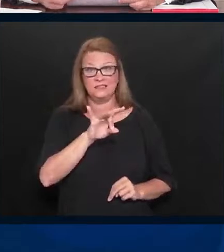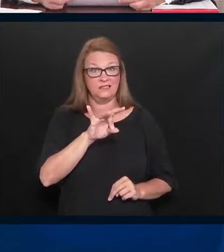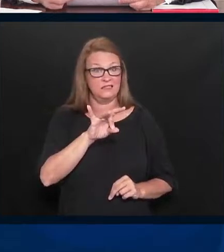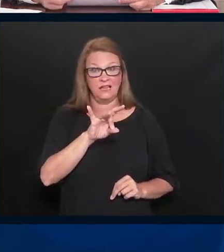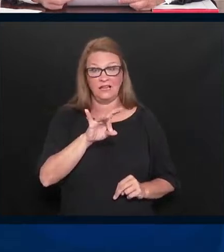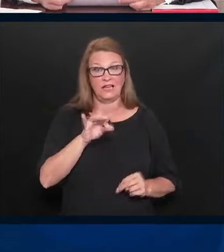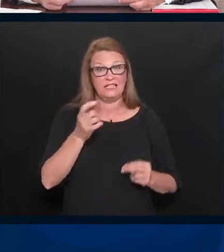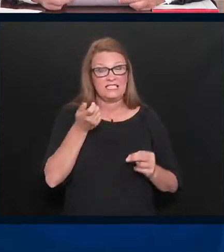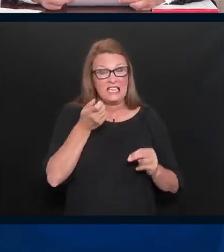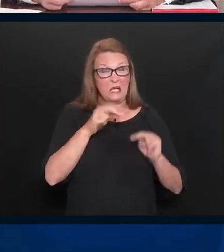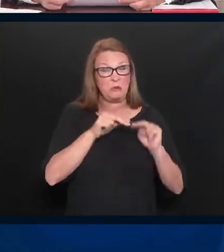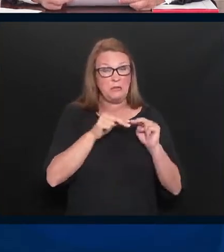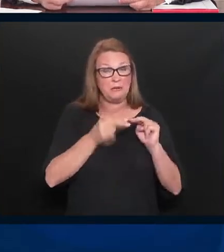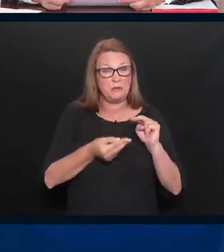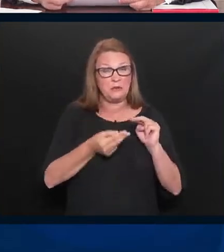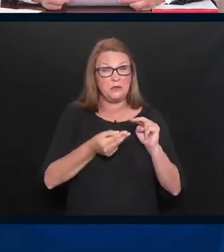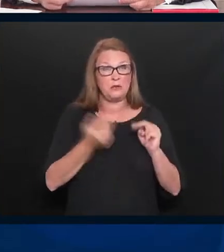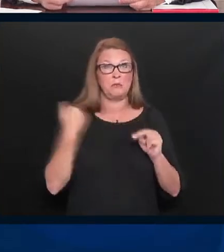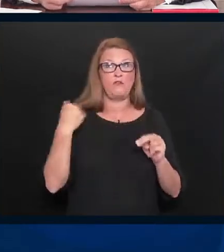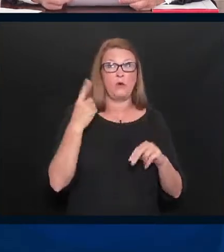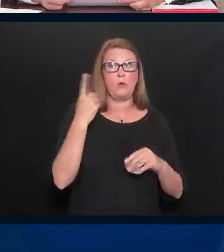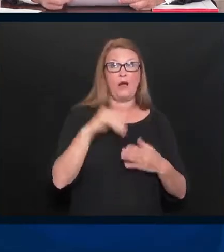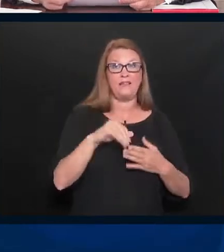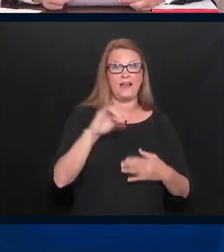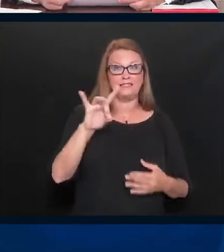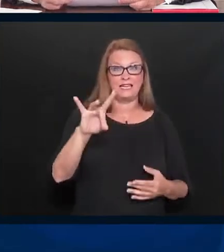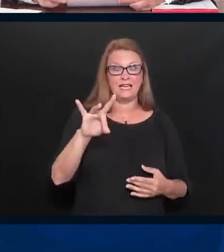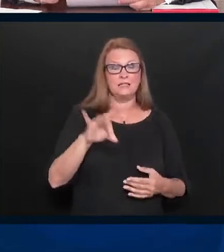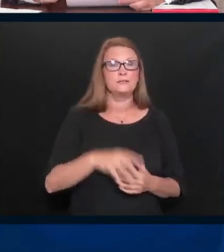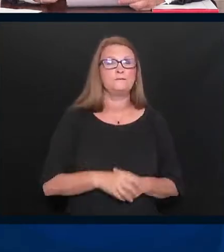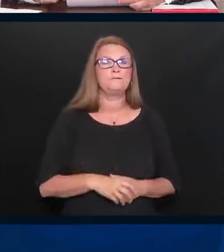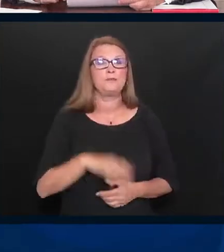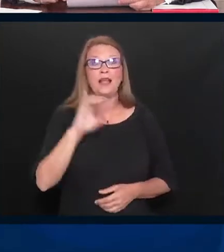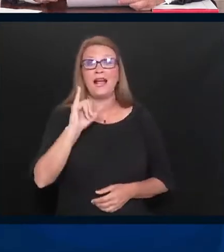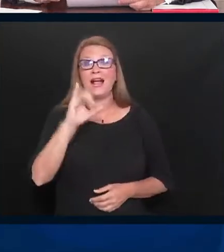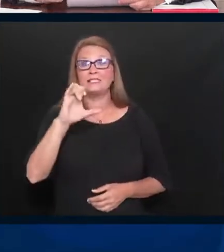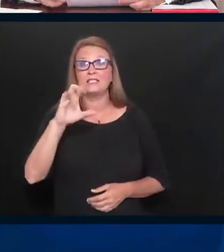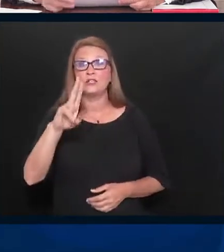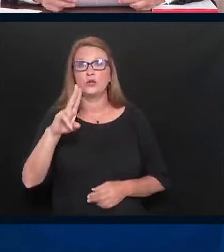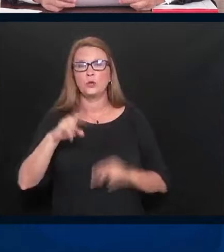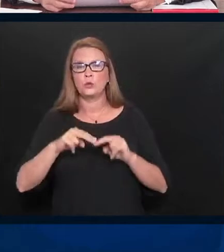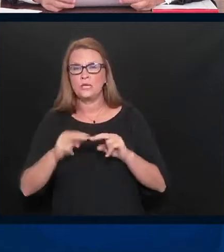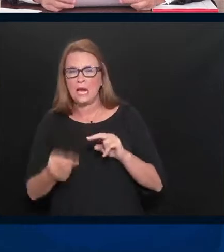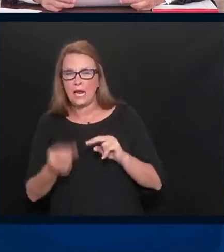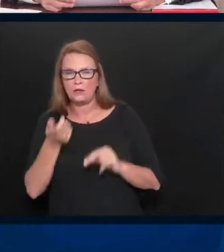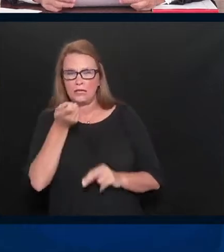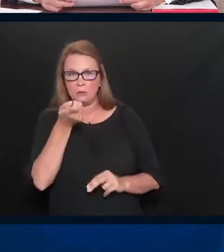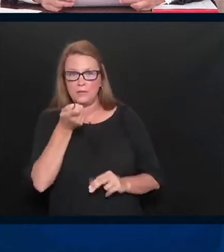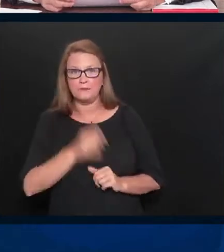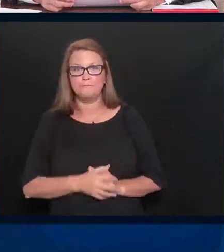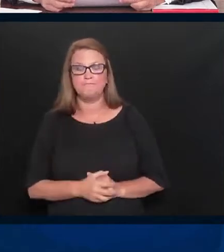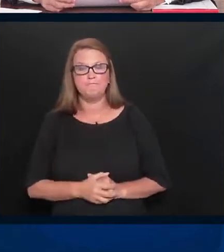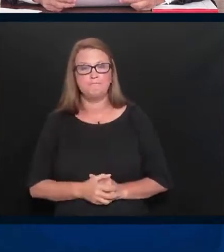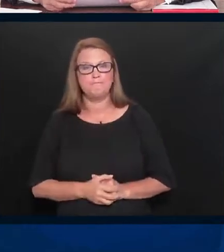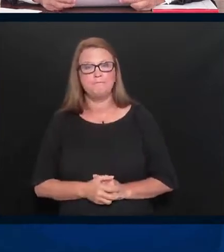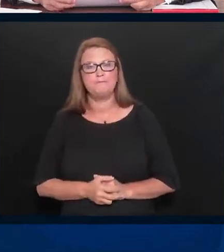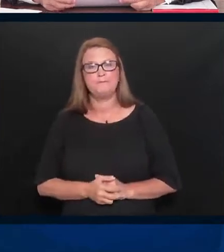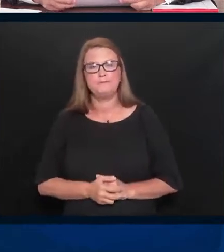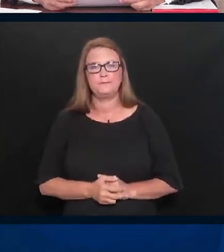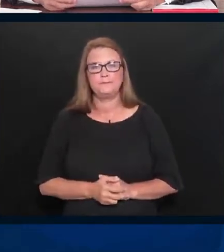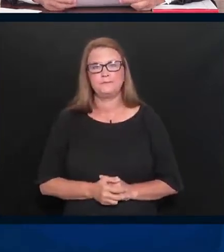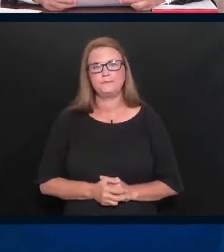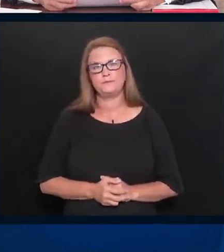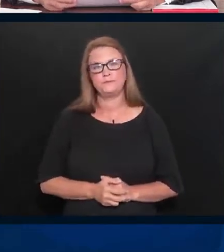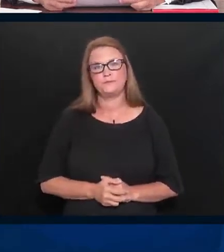we're down from 1,008. The number in our ICU units are down just a little bit, not much.